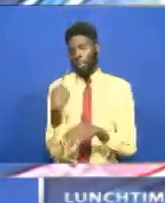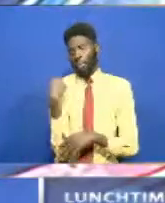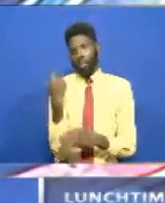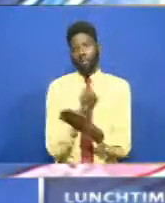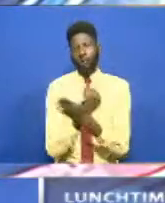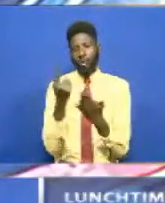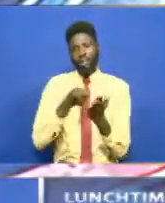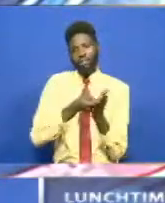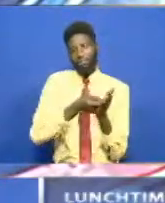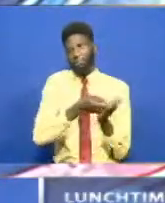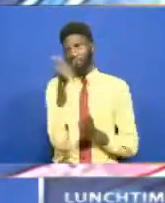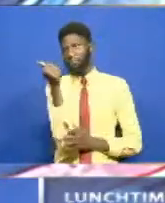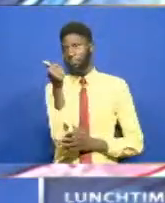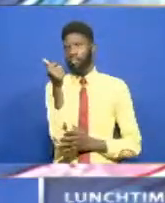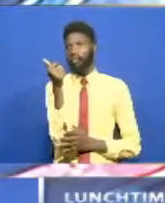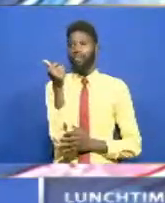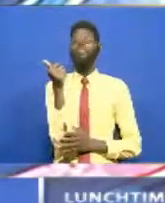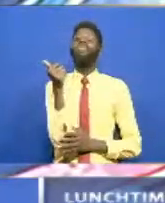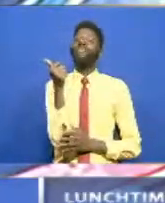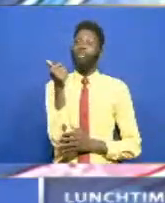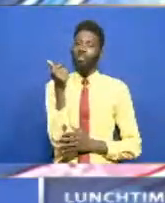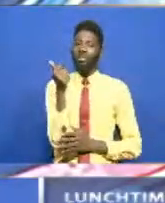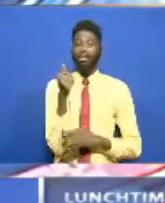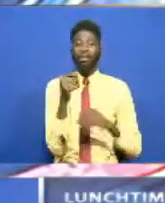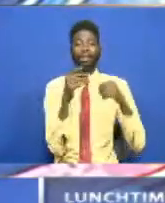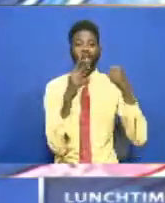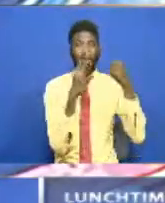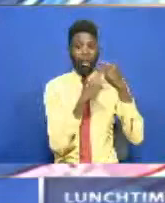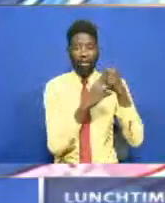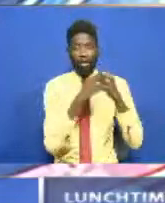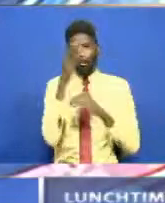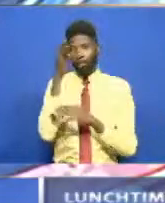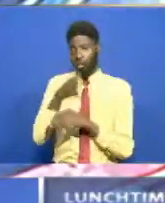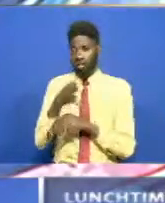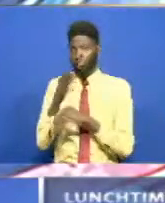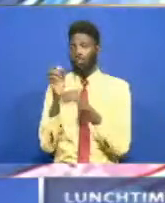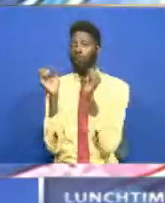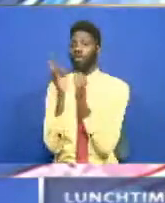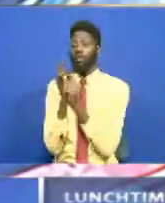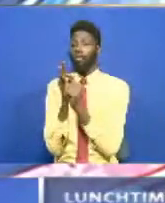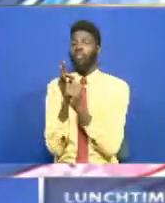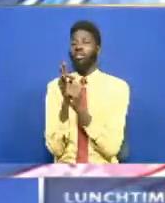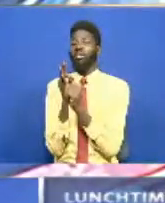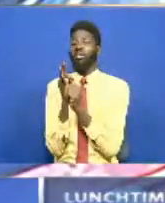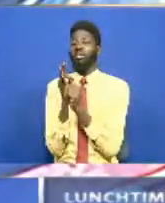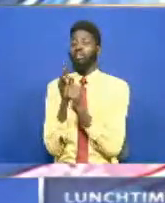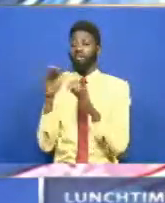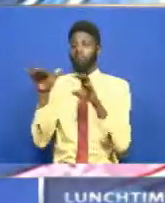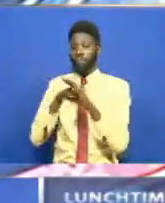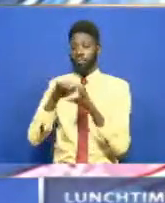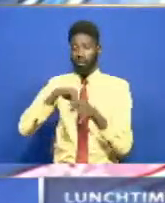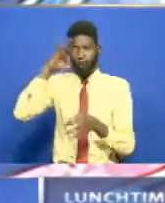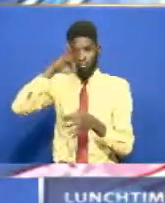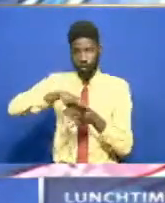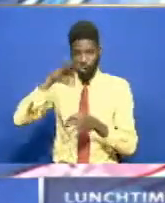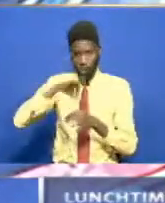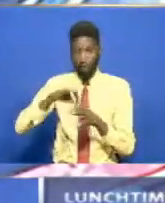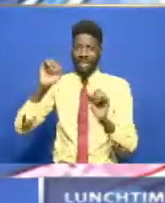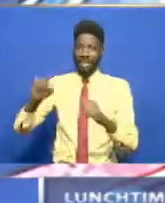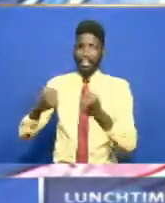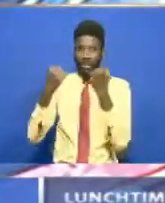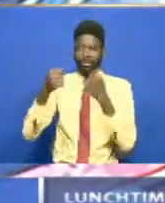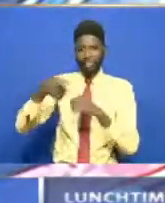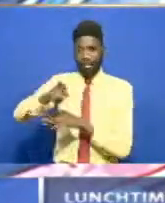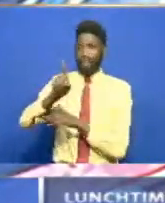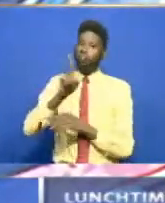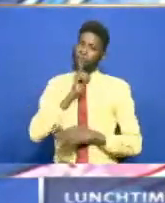ejected unceremoniously. 9 out of 13 members of the council had voted early this week to save her from allegations of